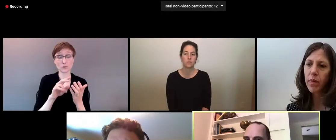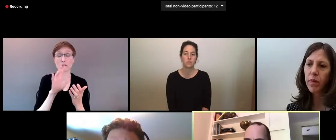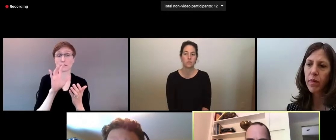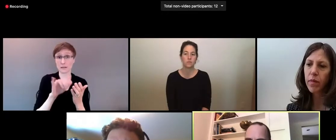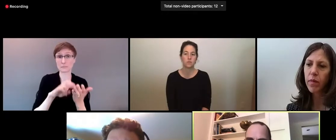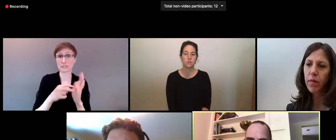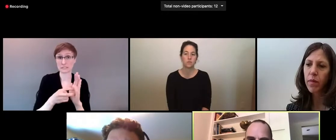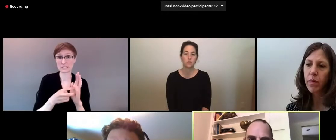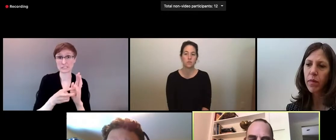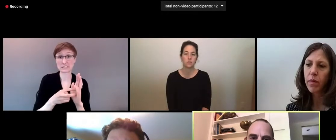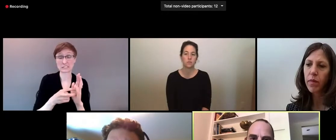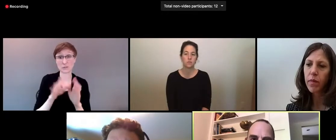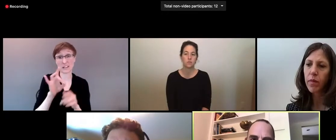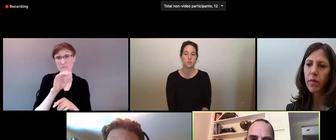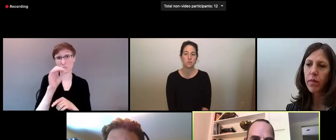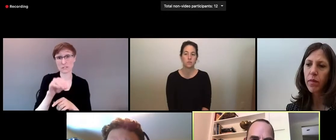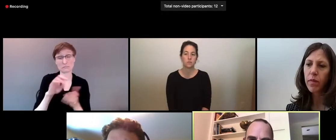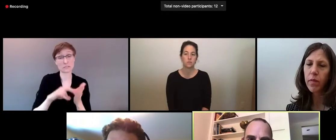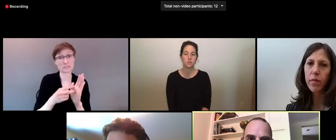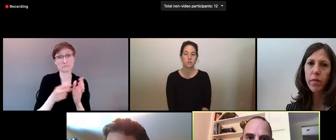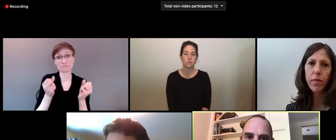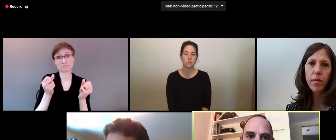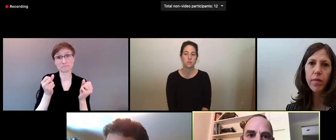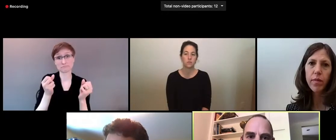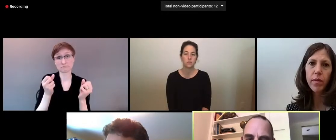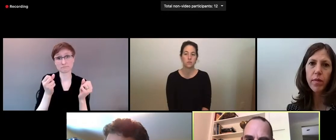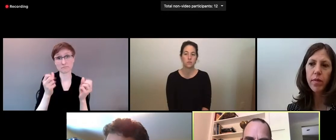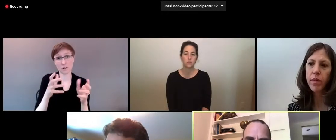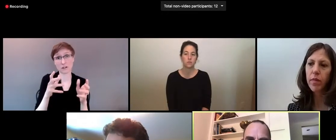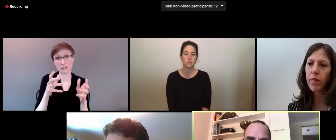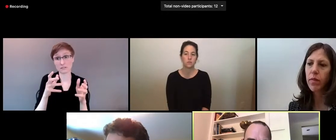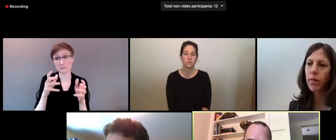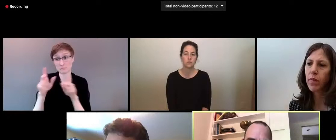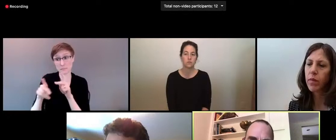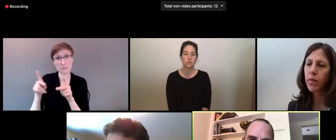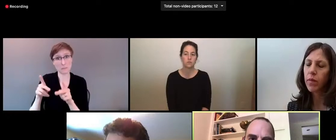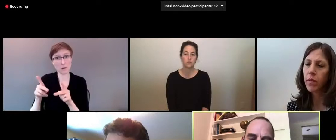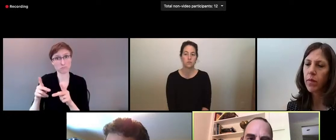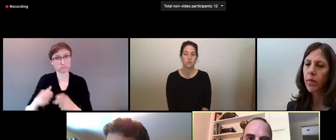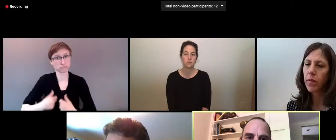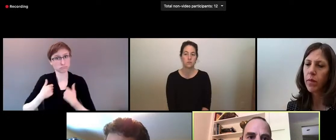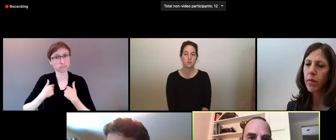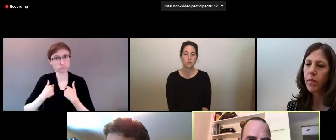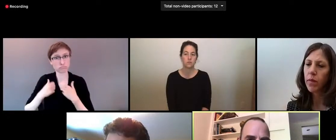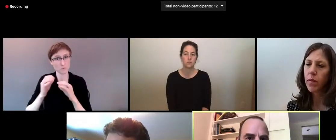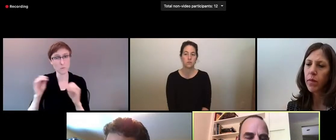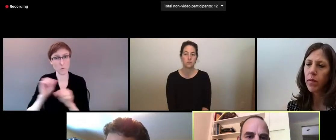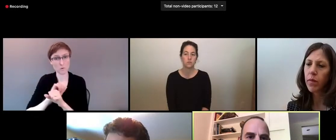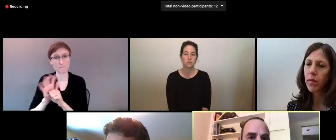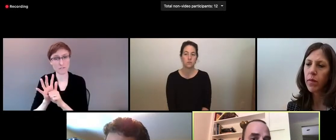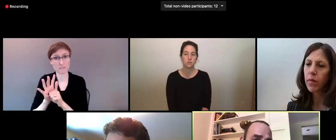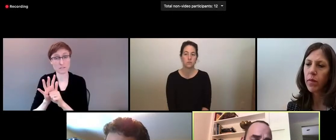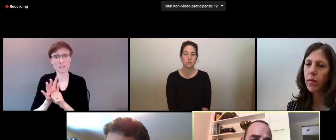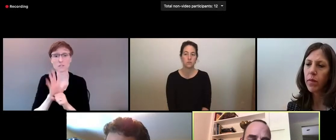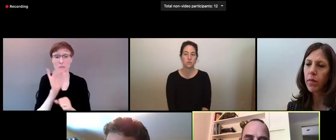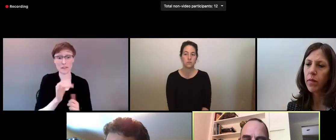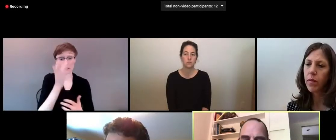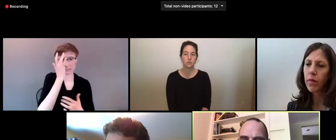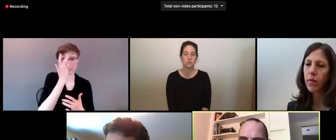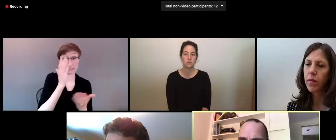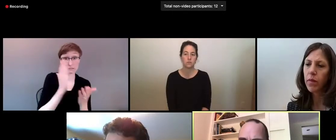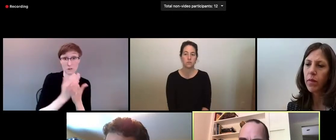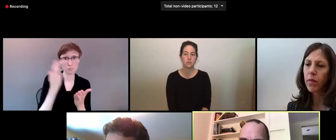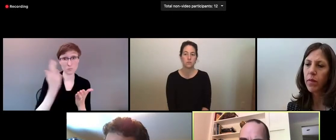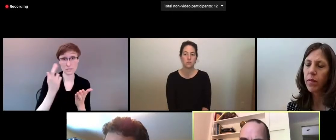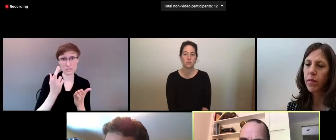And it didn't stop because ran out of susceptible people. It stopped because the transmission, because of successful